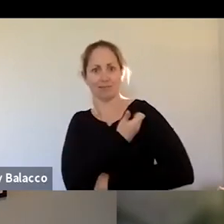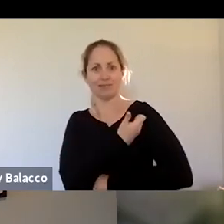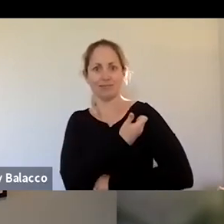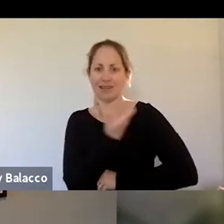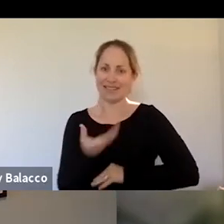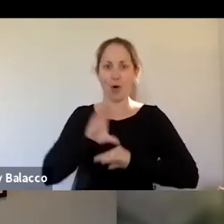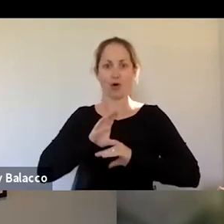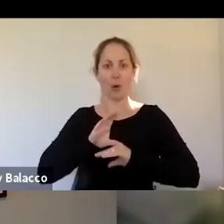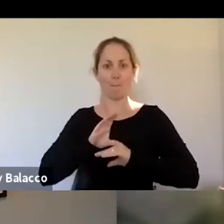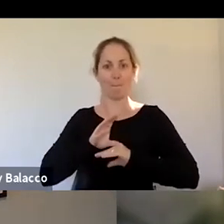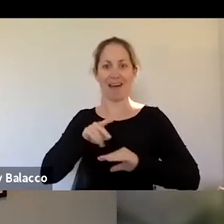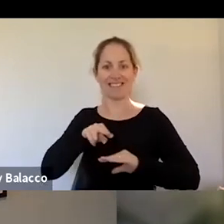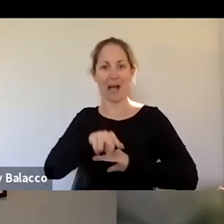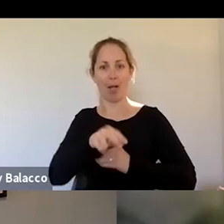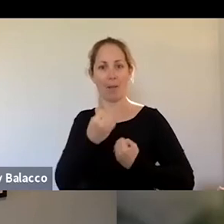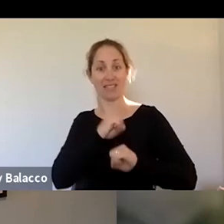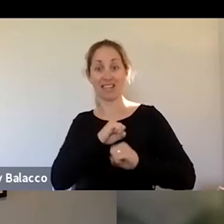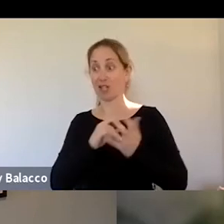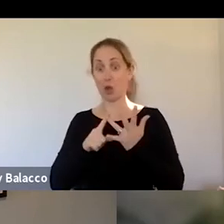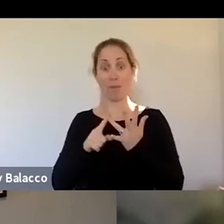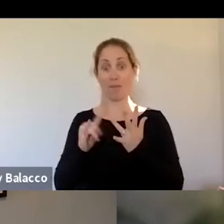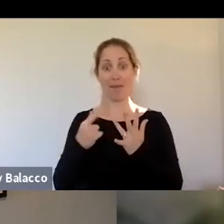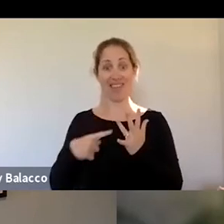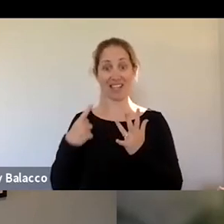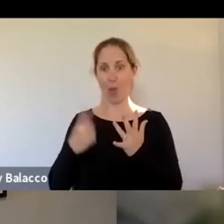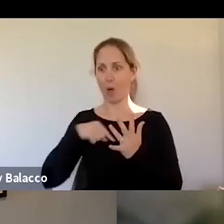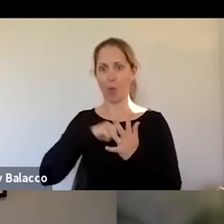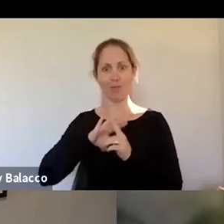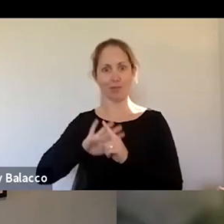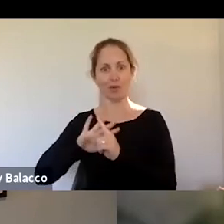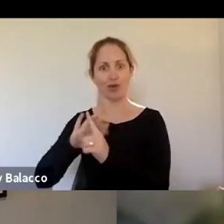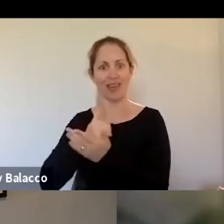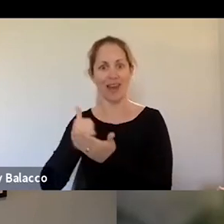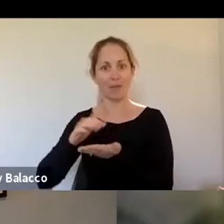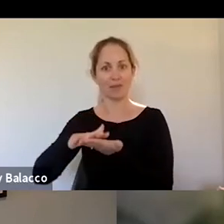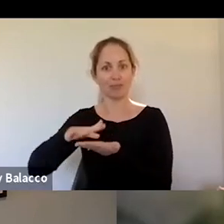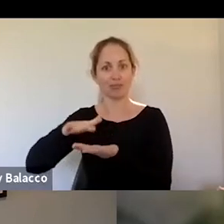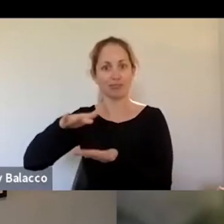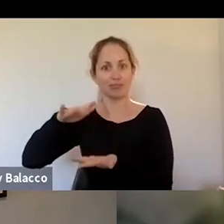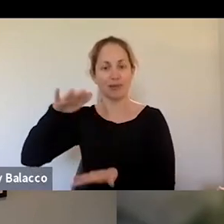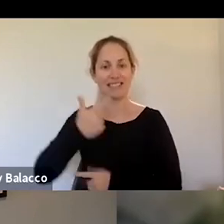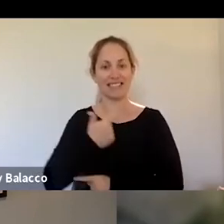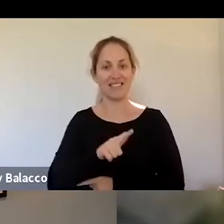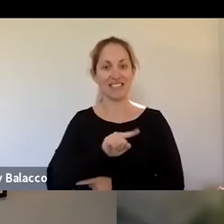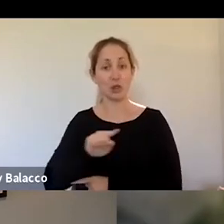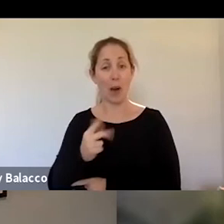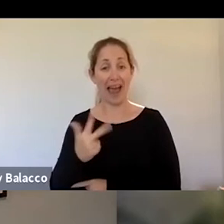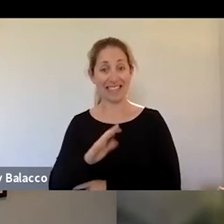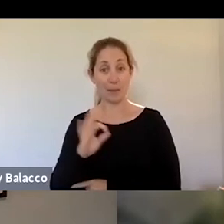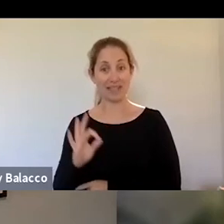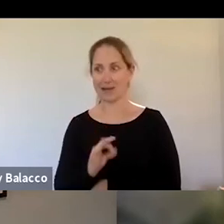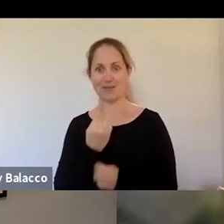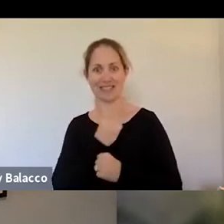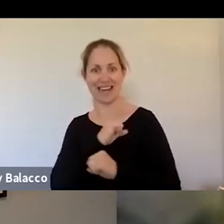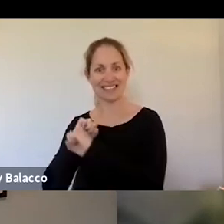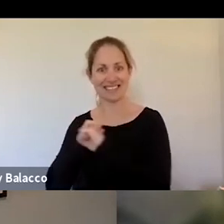no one really knows, but is probably pushing us towards 70 or 80% protection in the general